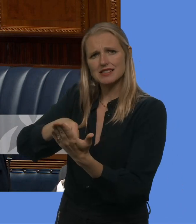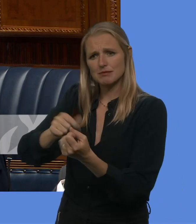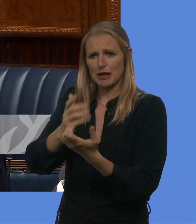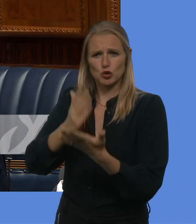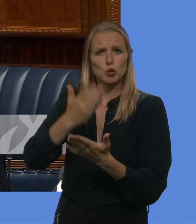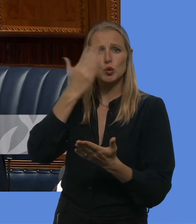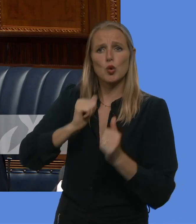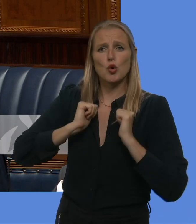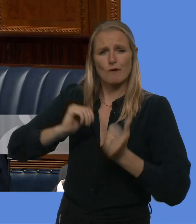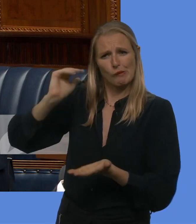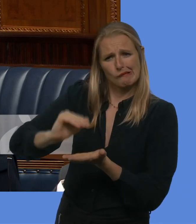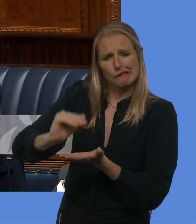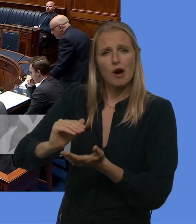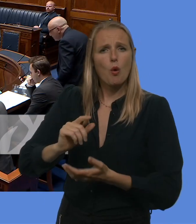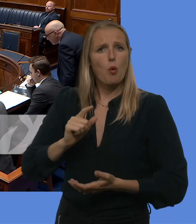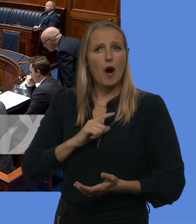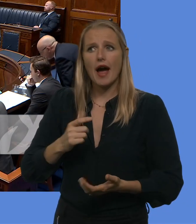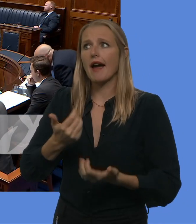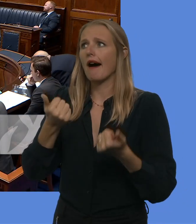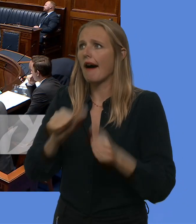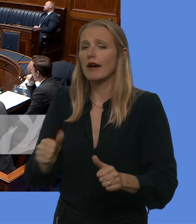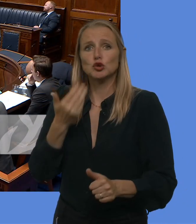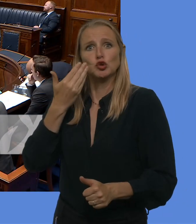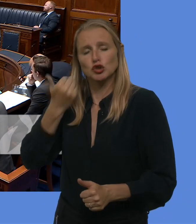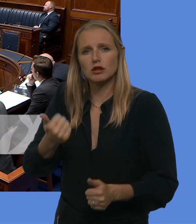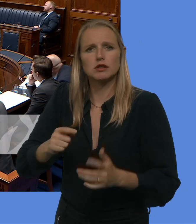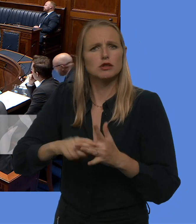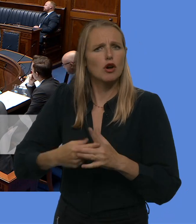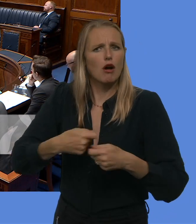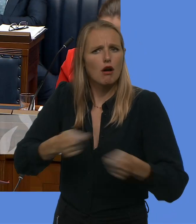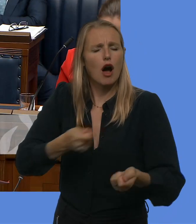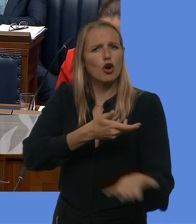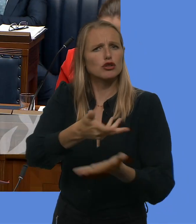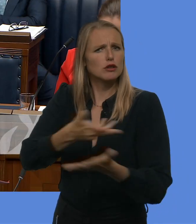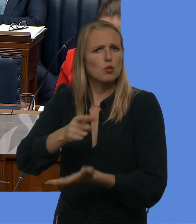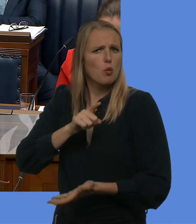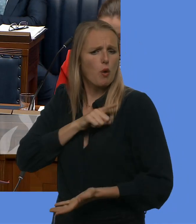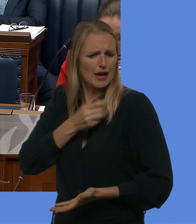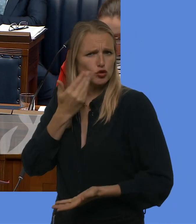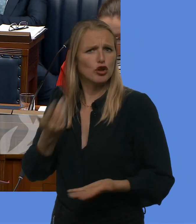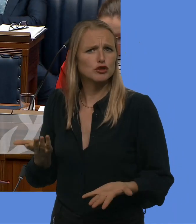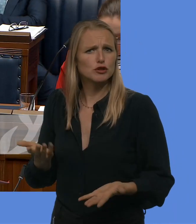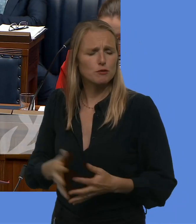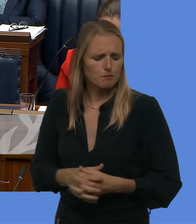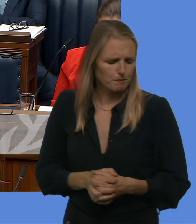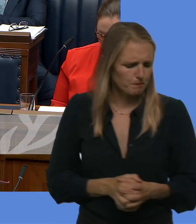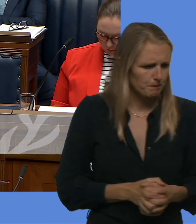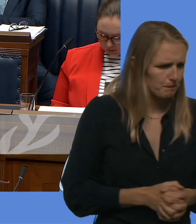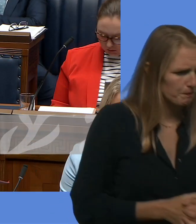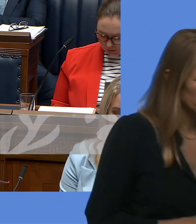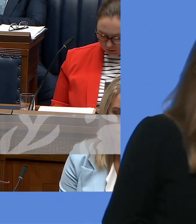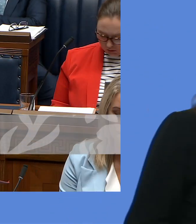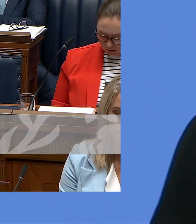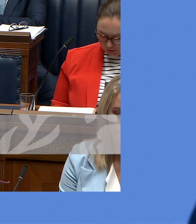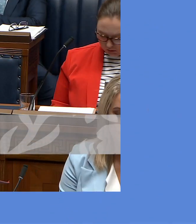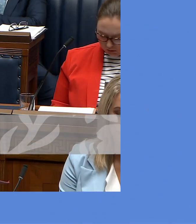bring forward a consultation on this issue? Minister. Mr Speaker, the member rightly raises my desire to address this issue